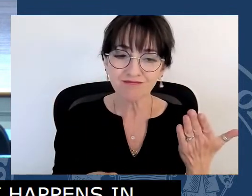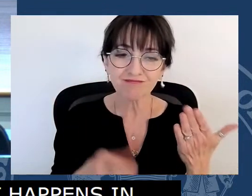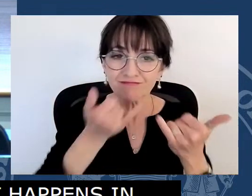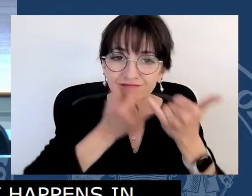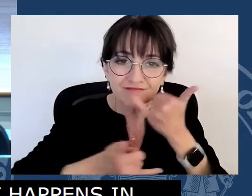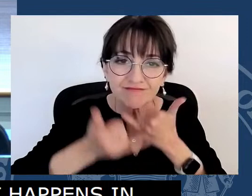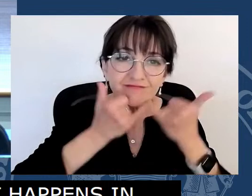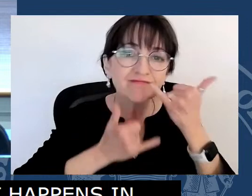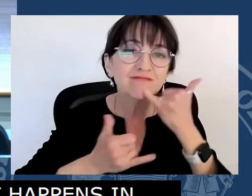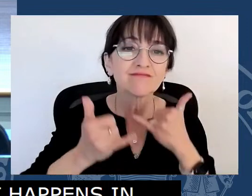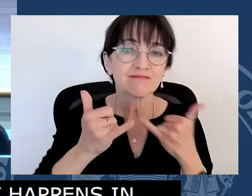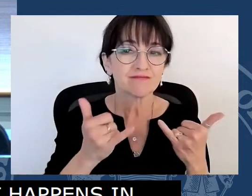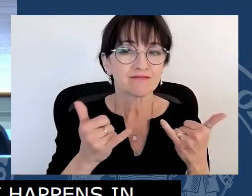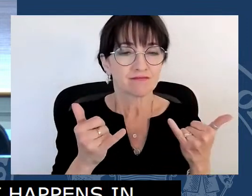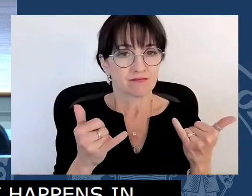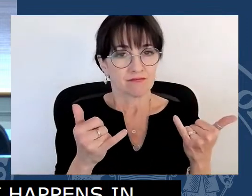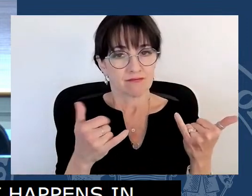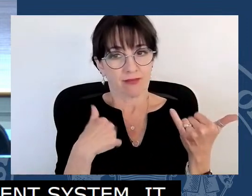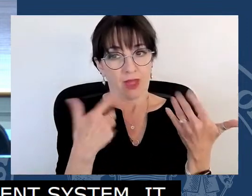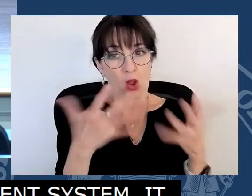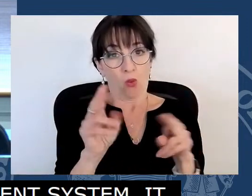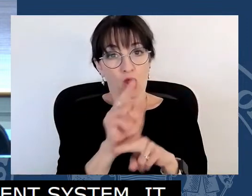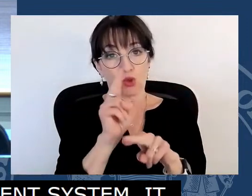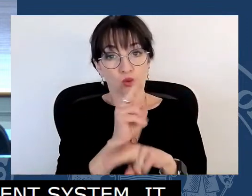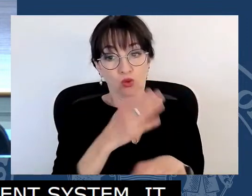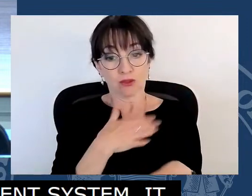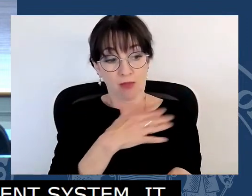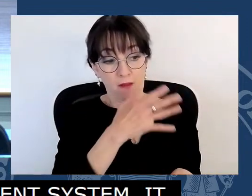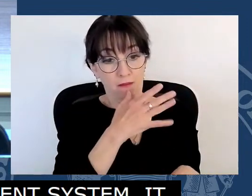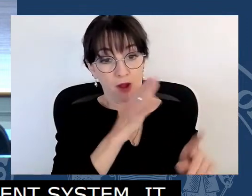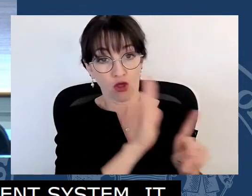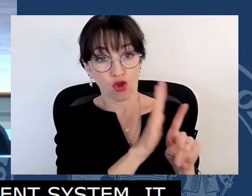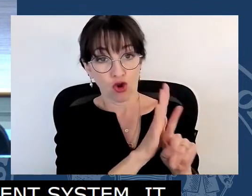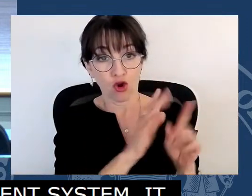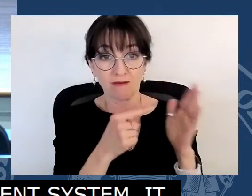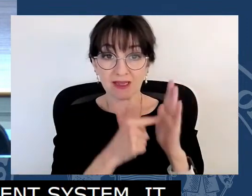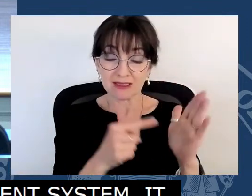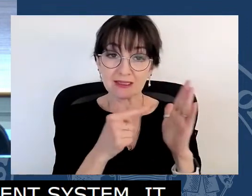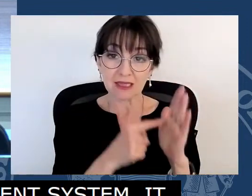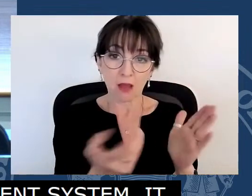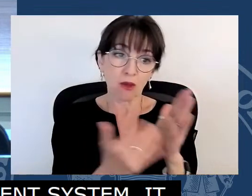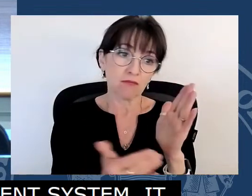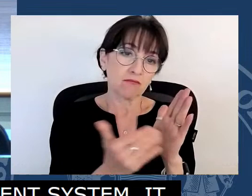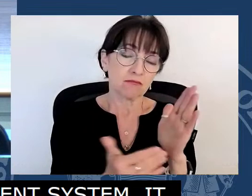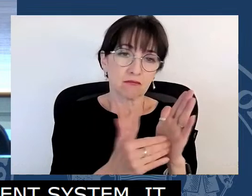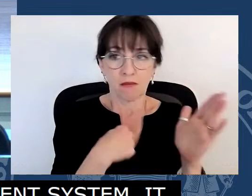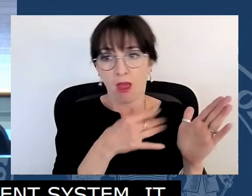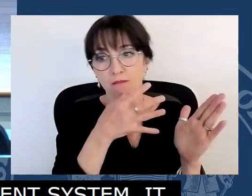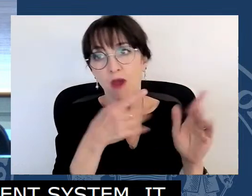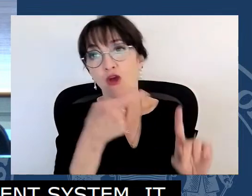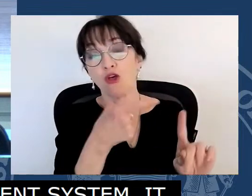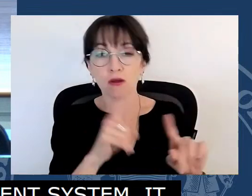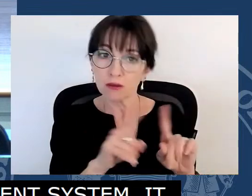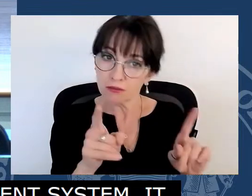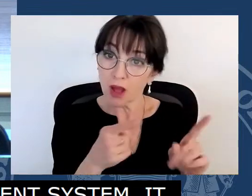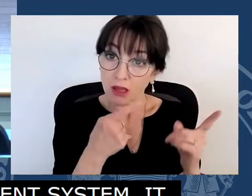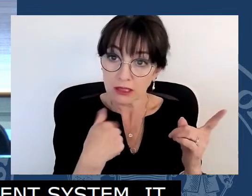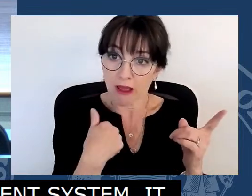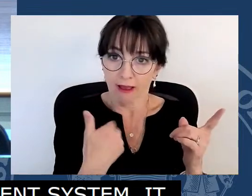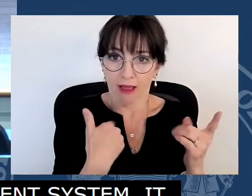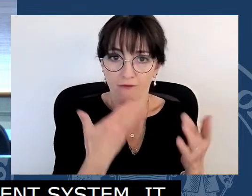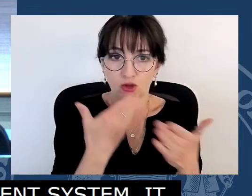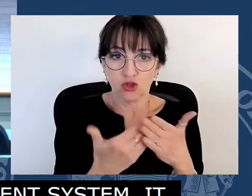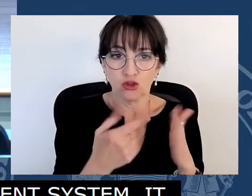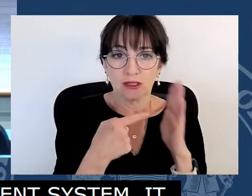I don't want to use my mother's example, but I have several examples of her and with the current system, and that's